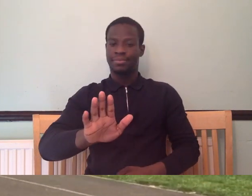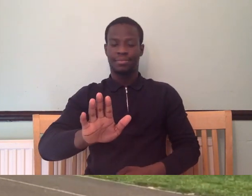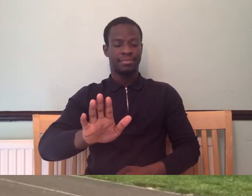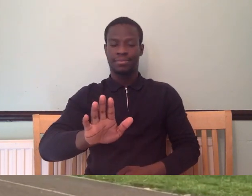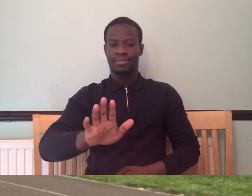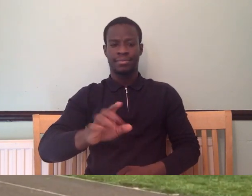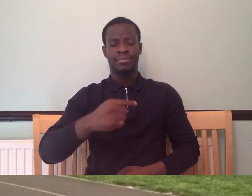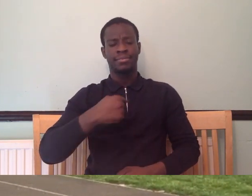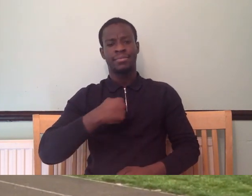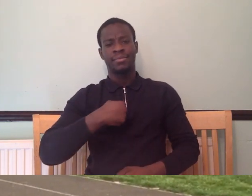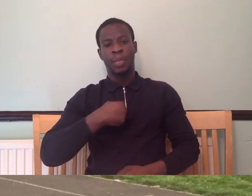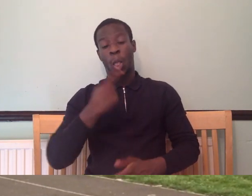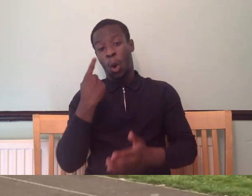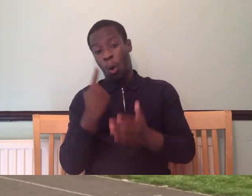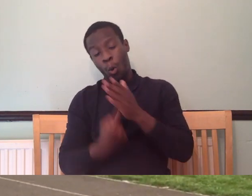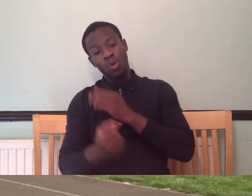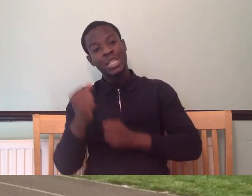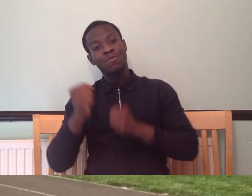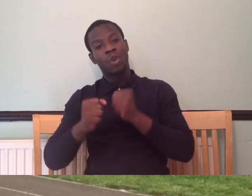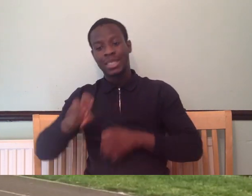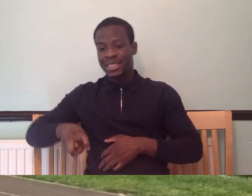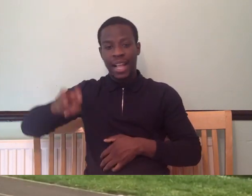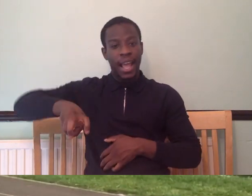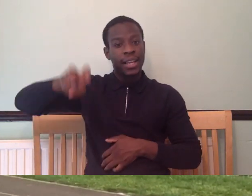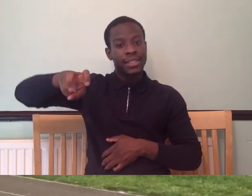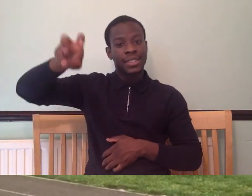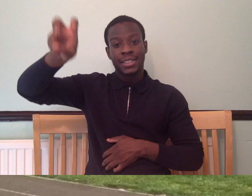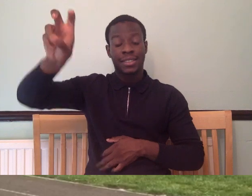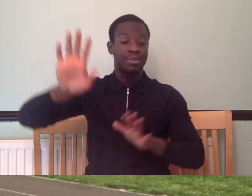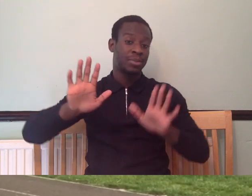only place I generally run is up the stairs when I've forgotten something.